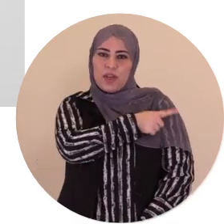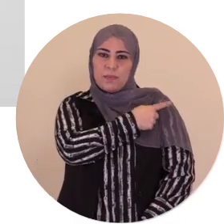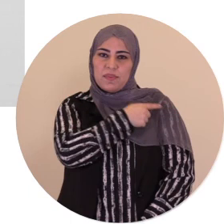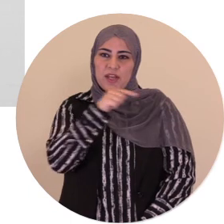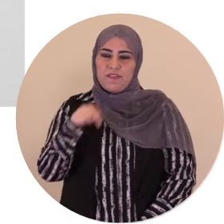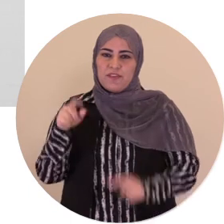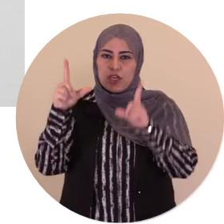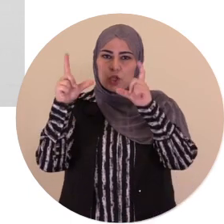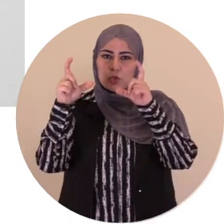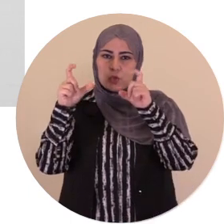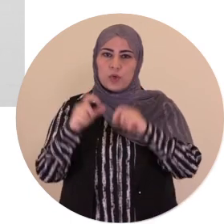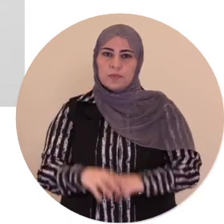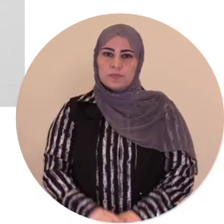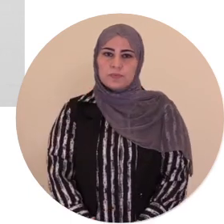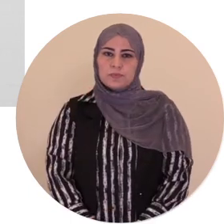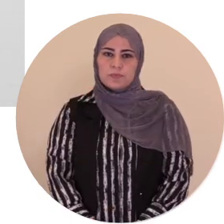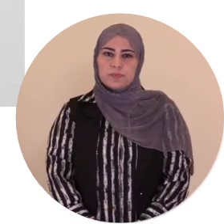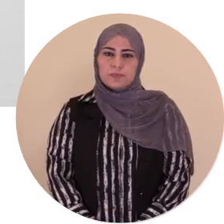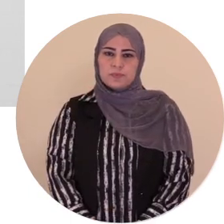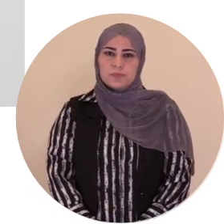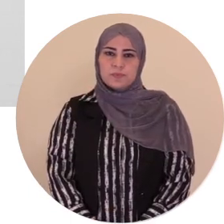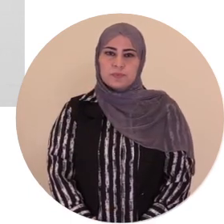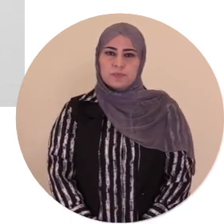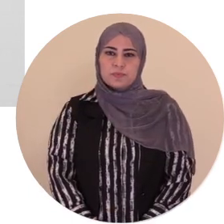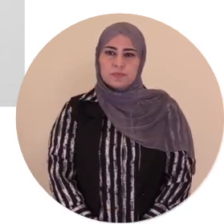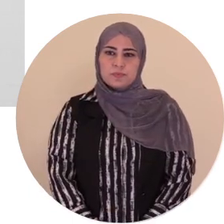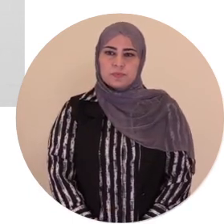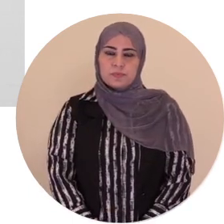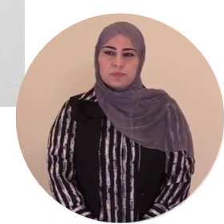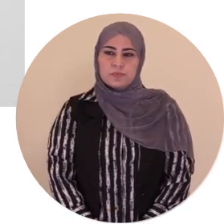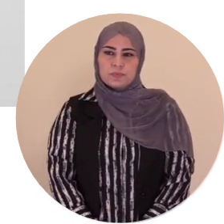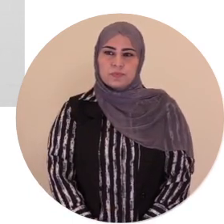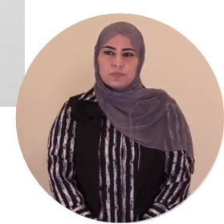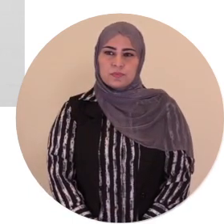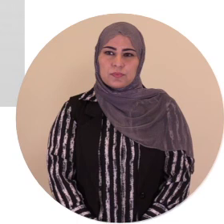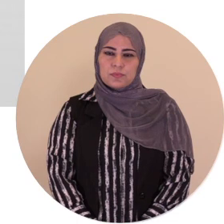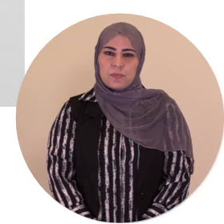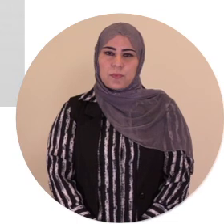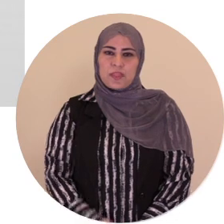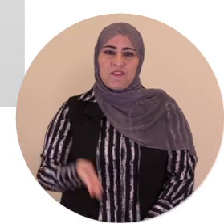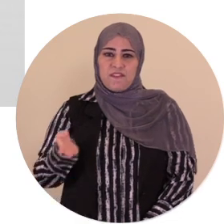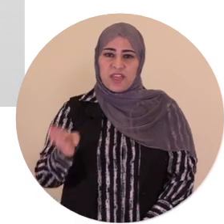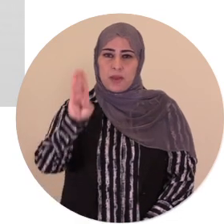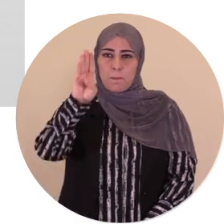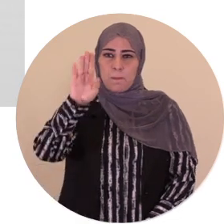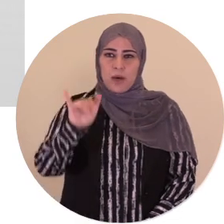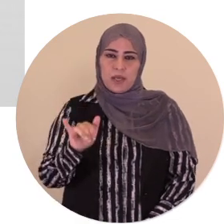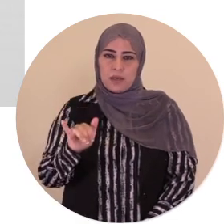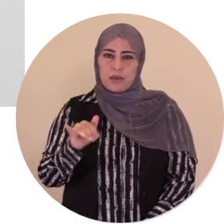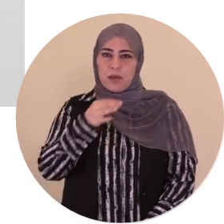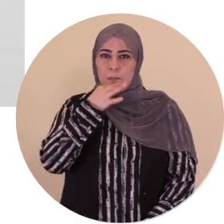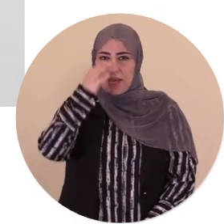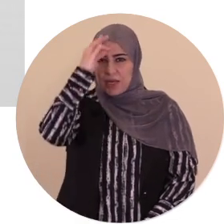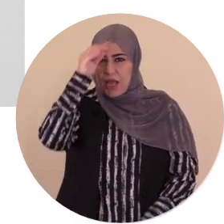and what I advise you to do is to read them and make yourself more familiar with them. We also use by for